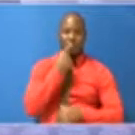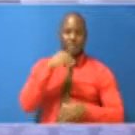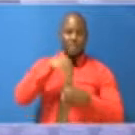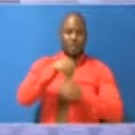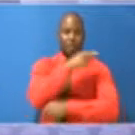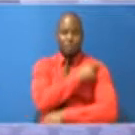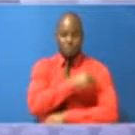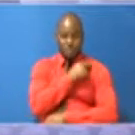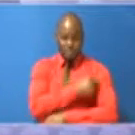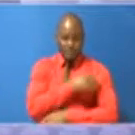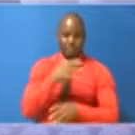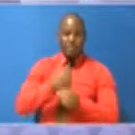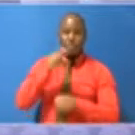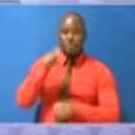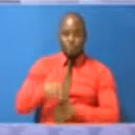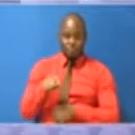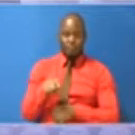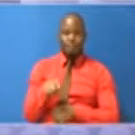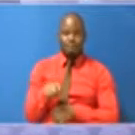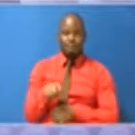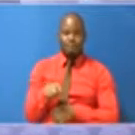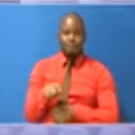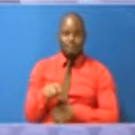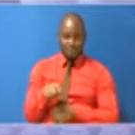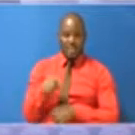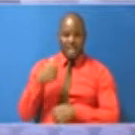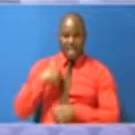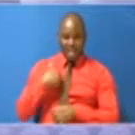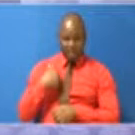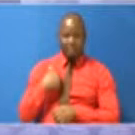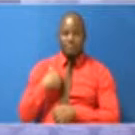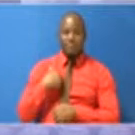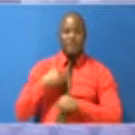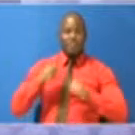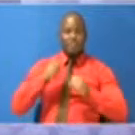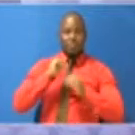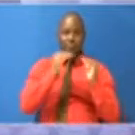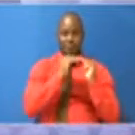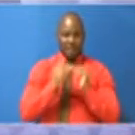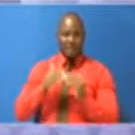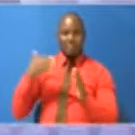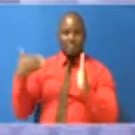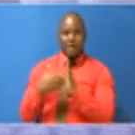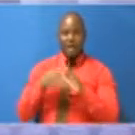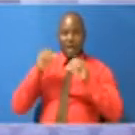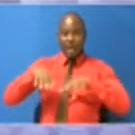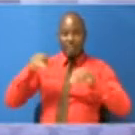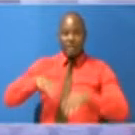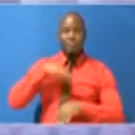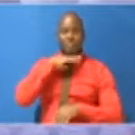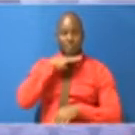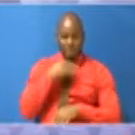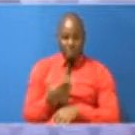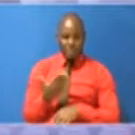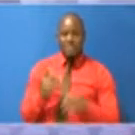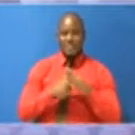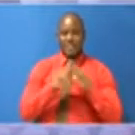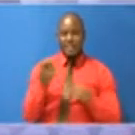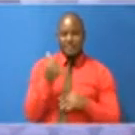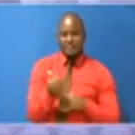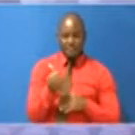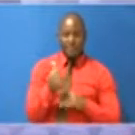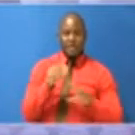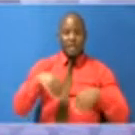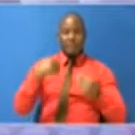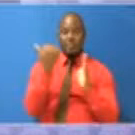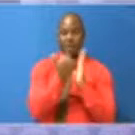dispensaries in making sure that these incinerators to burn garbage that we start a leasing